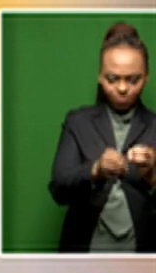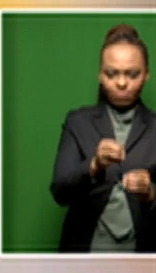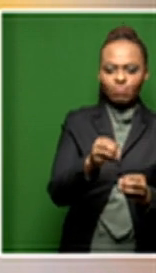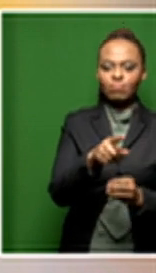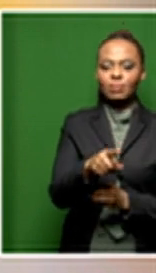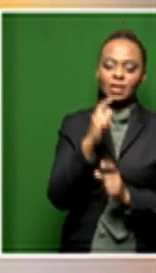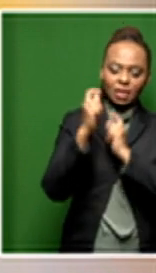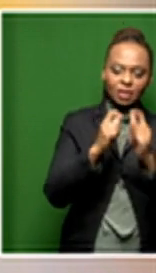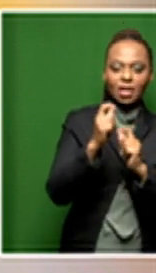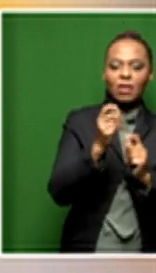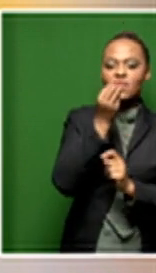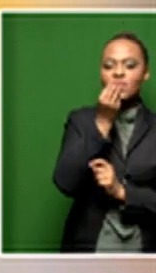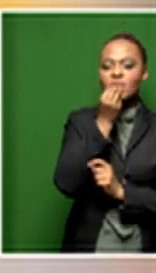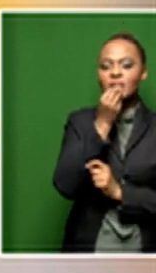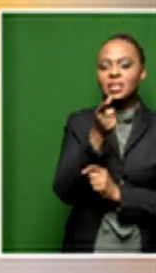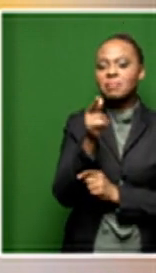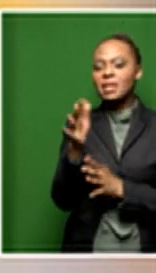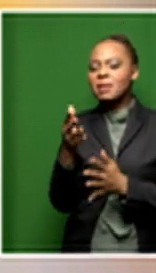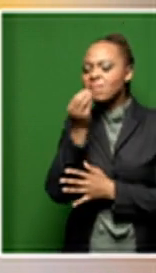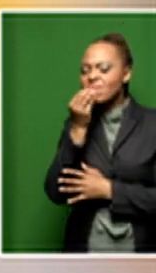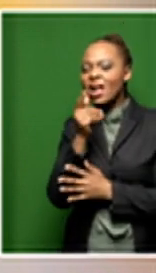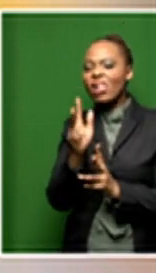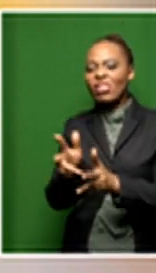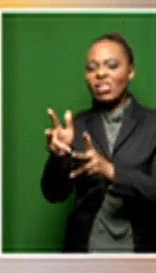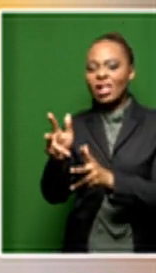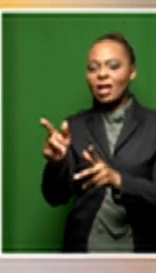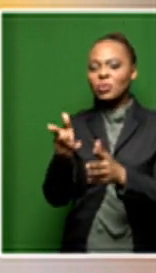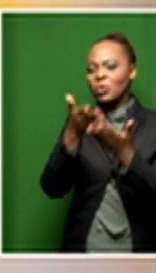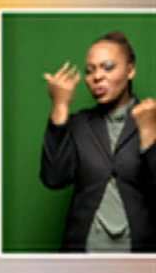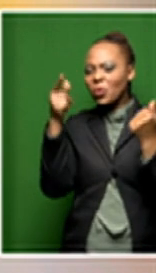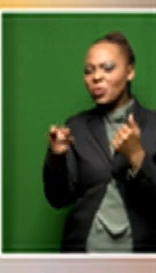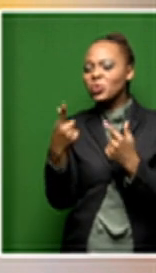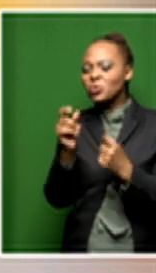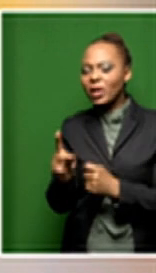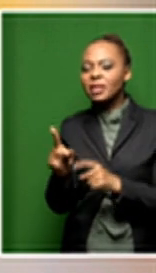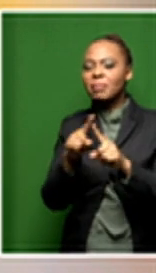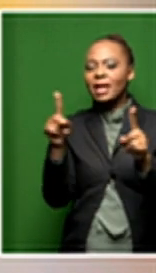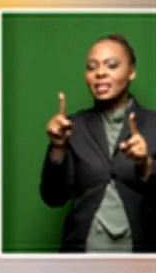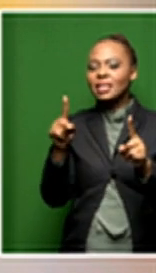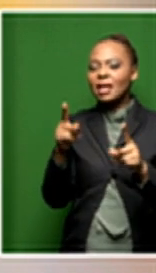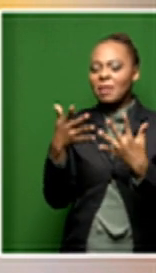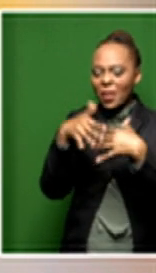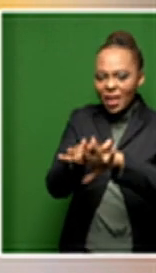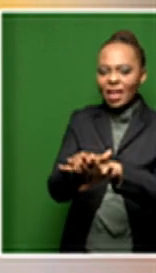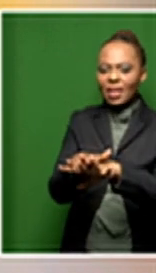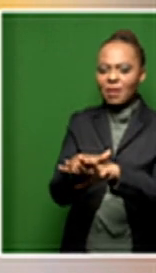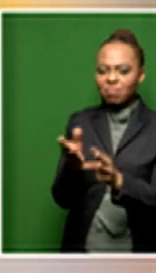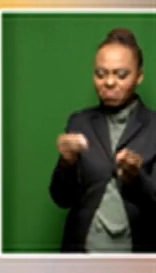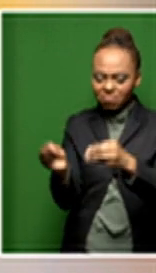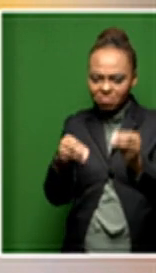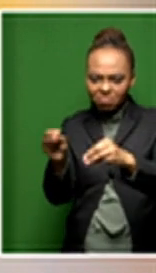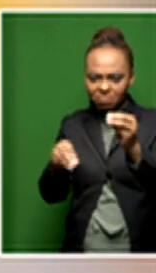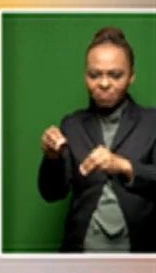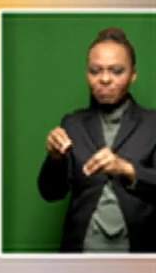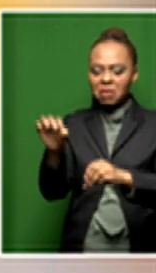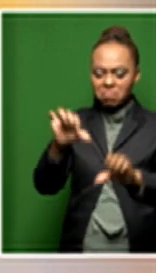made with leftovers. And with leftovers, you never really know what you're making until the end, but it always tastes good. Okay, so which traditional food